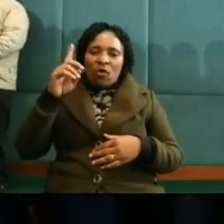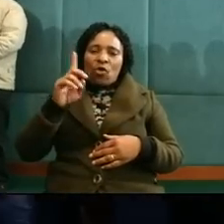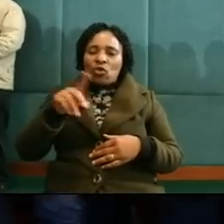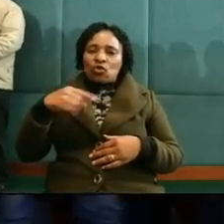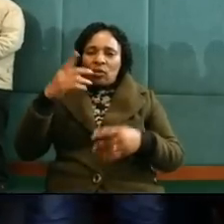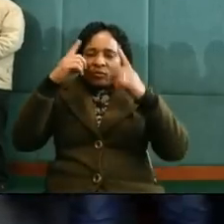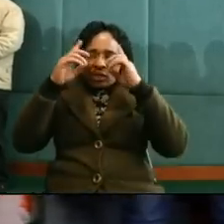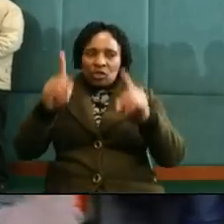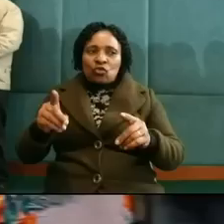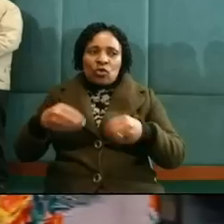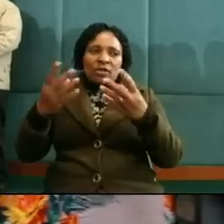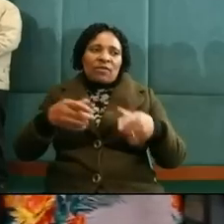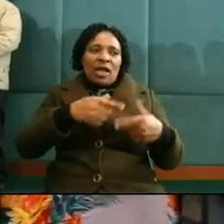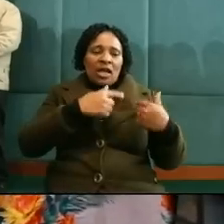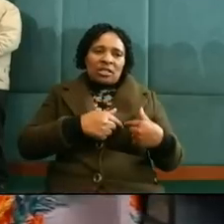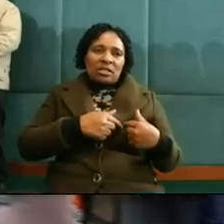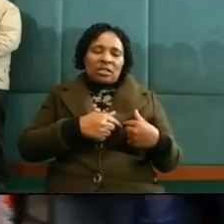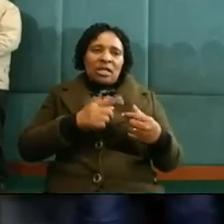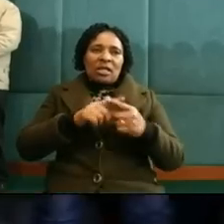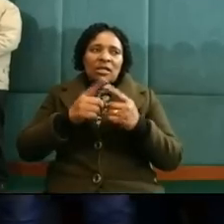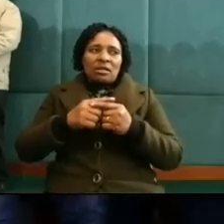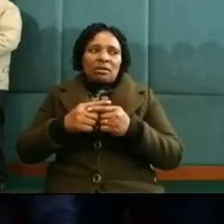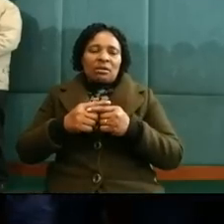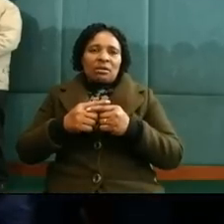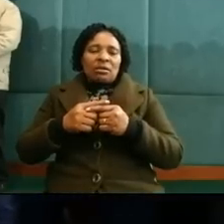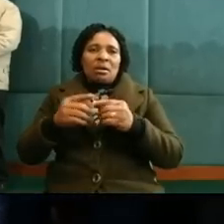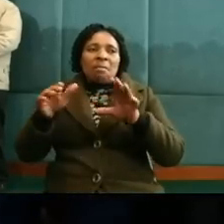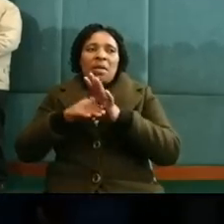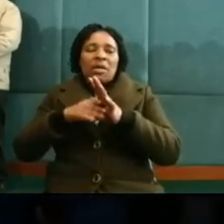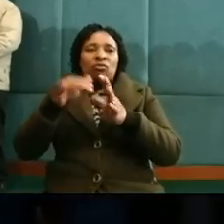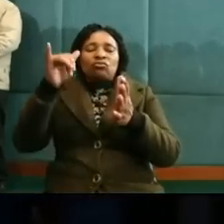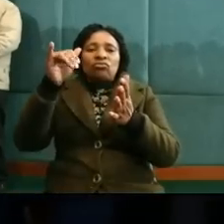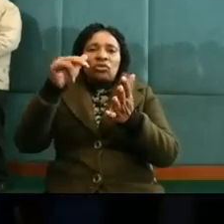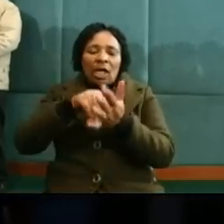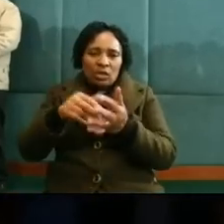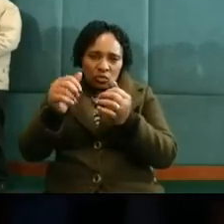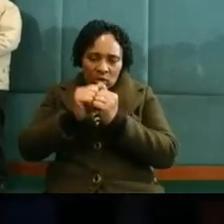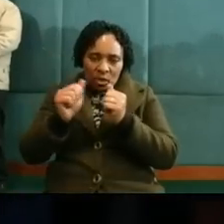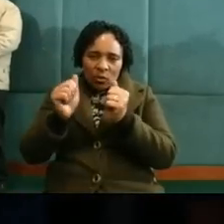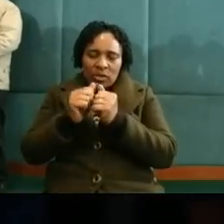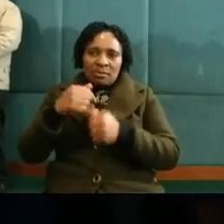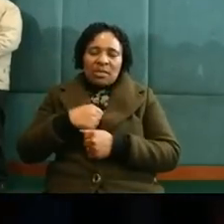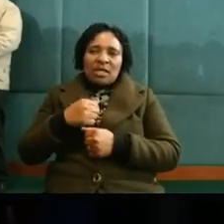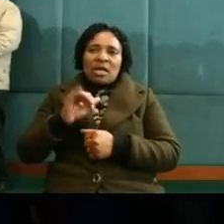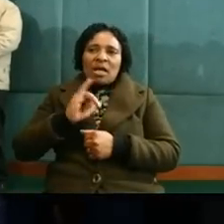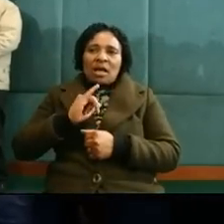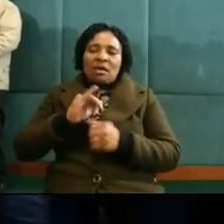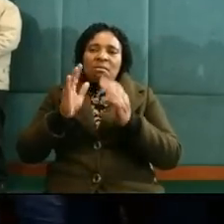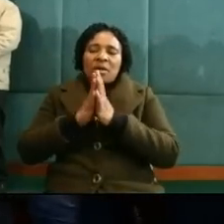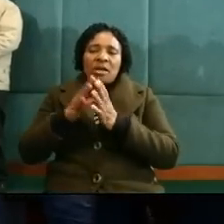give their hearts in baptism. Invite the congregation to stand, to remain standing with me as I pray